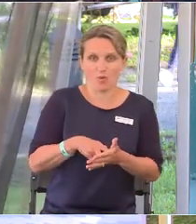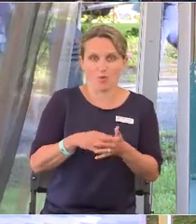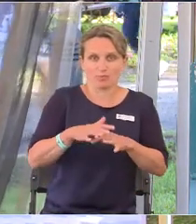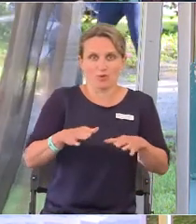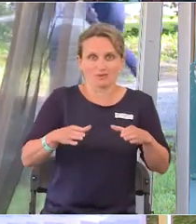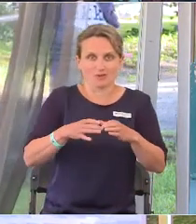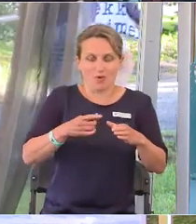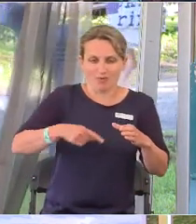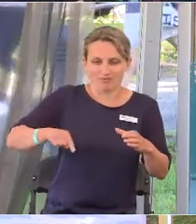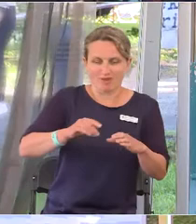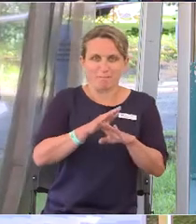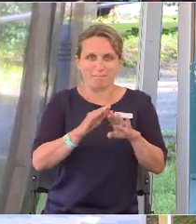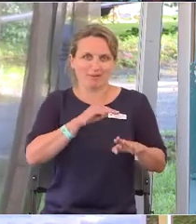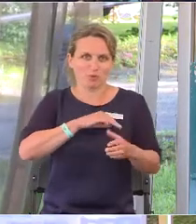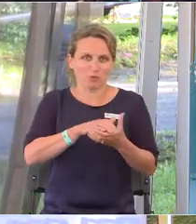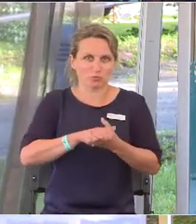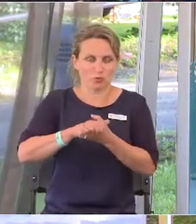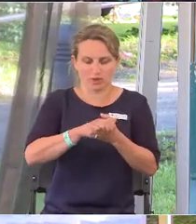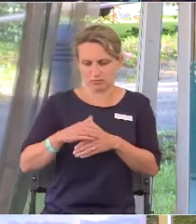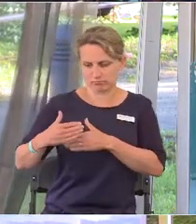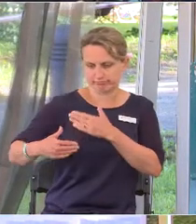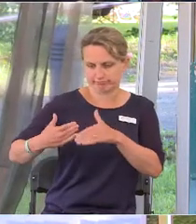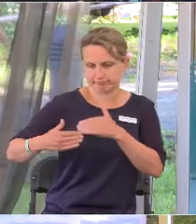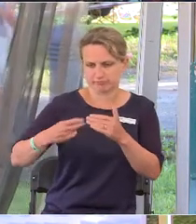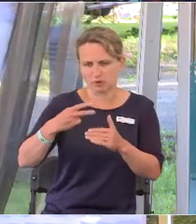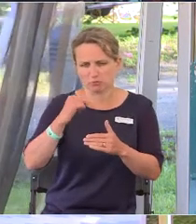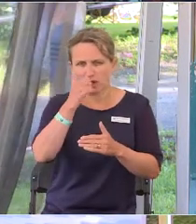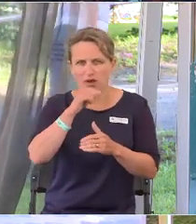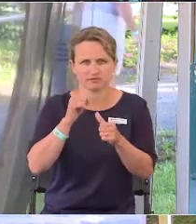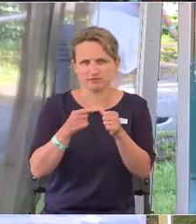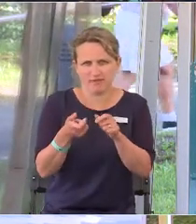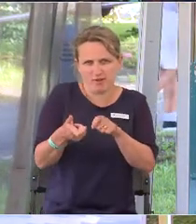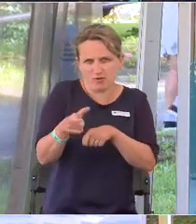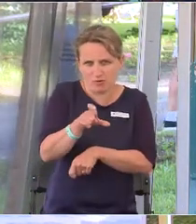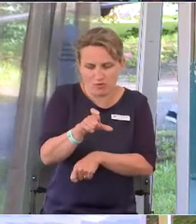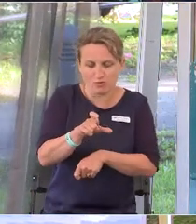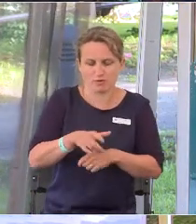that we've been doing for the past 20 years, or even longer.